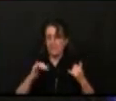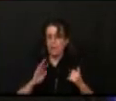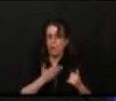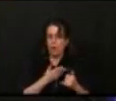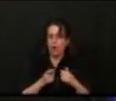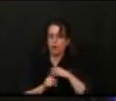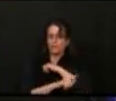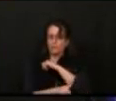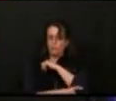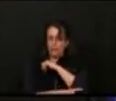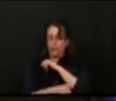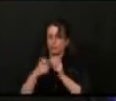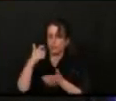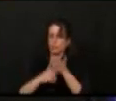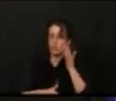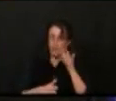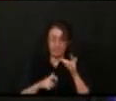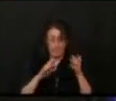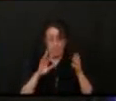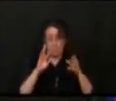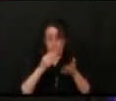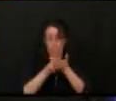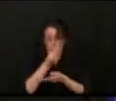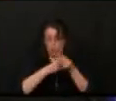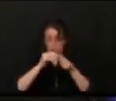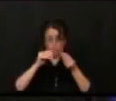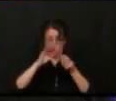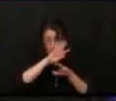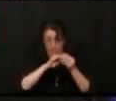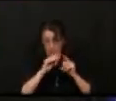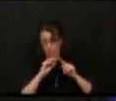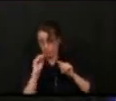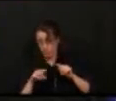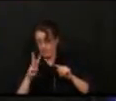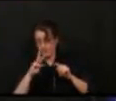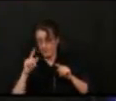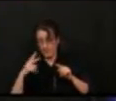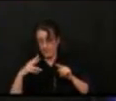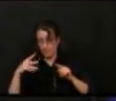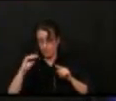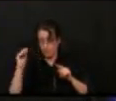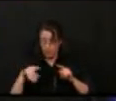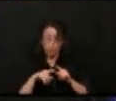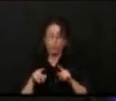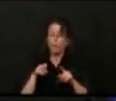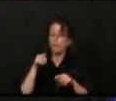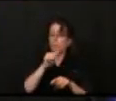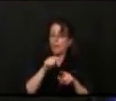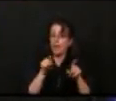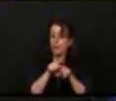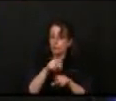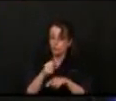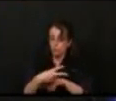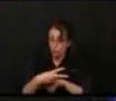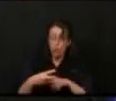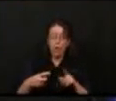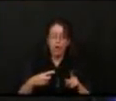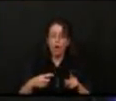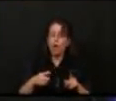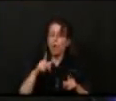our entire budget. It's a lot of money. That's going to be significantly reduced. And if you're currently putting